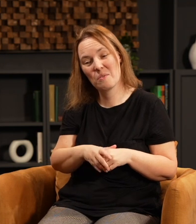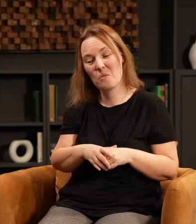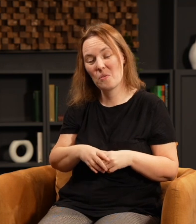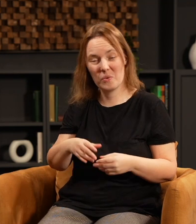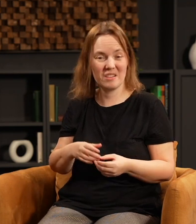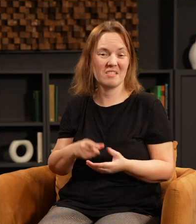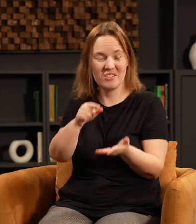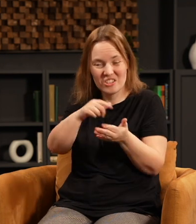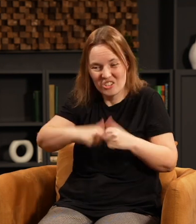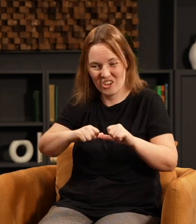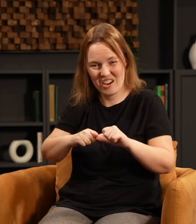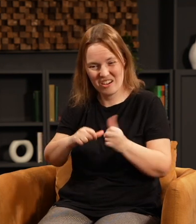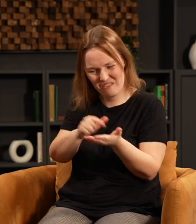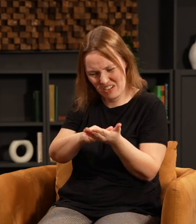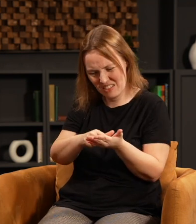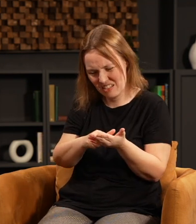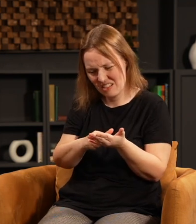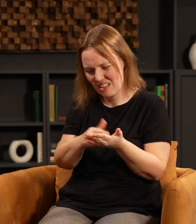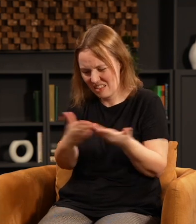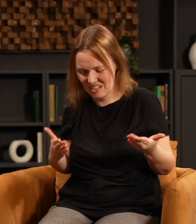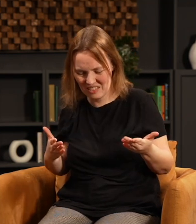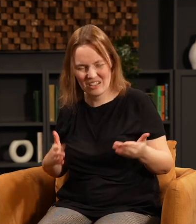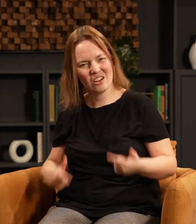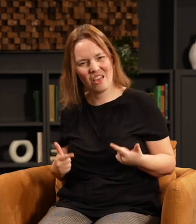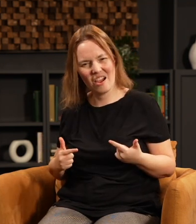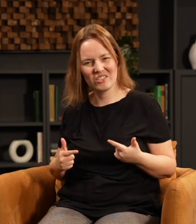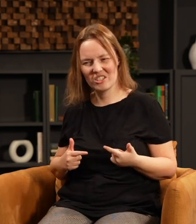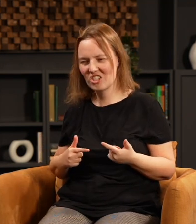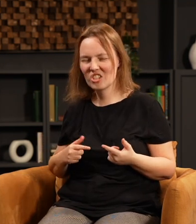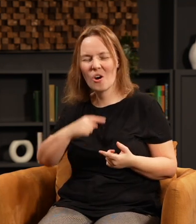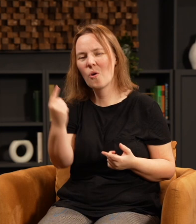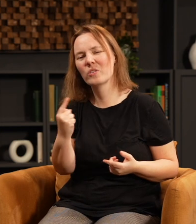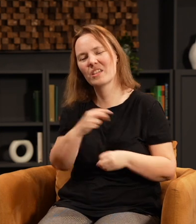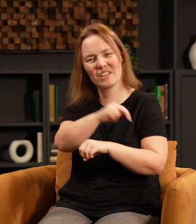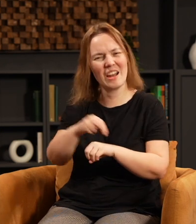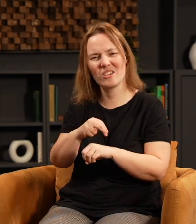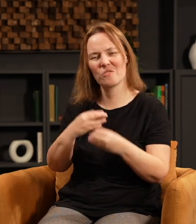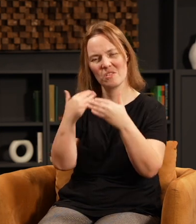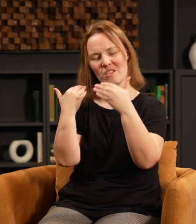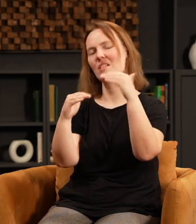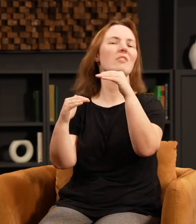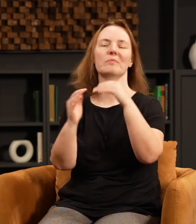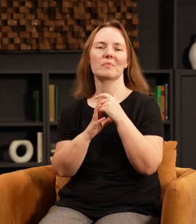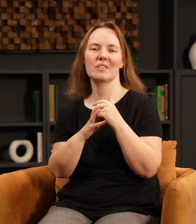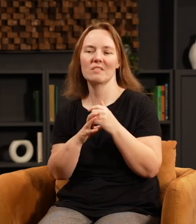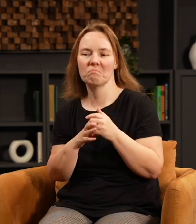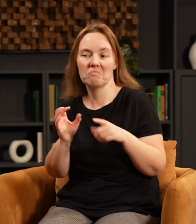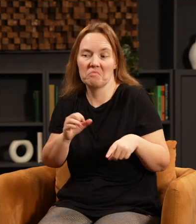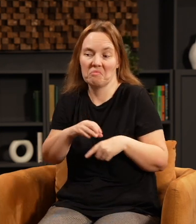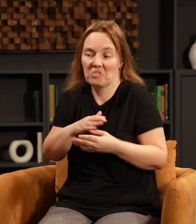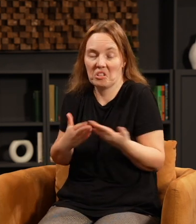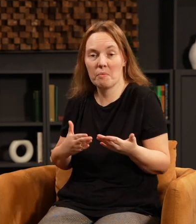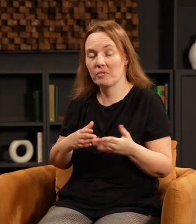life purely on the human level, purely on the natural level. And we don't understand that some of those situations, attitudes, whatever it may